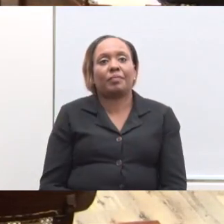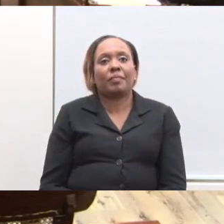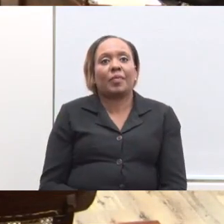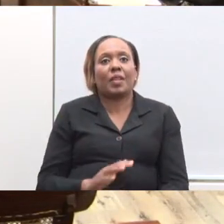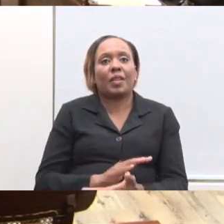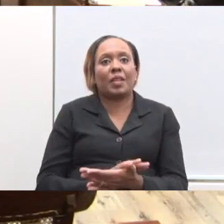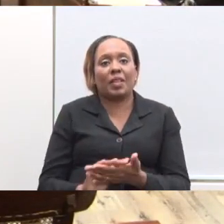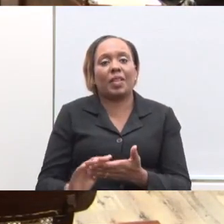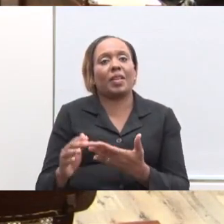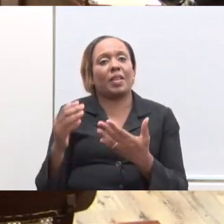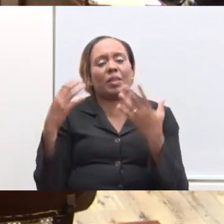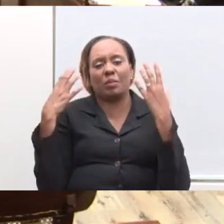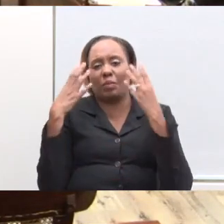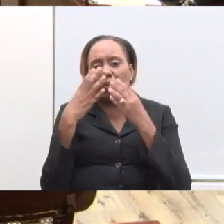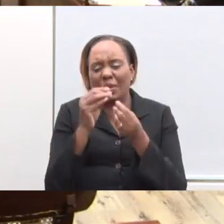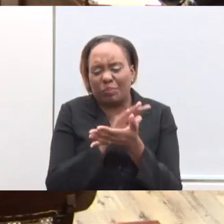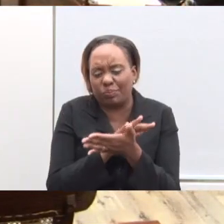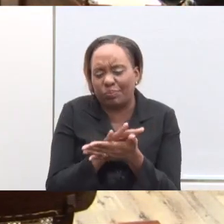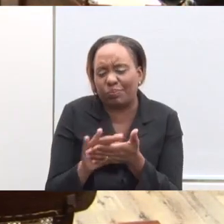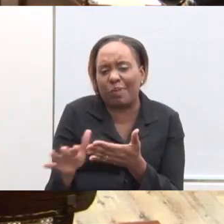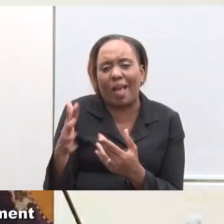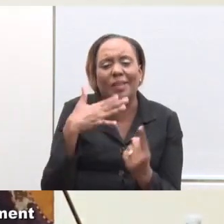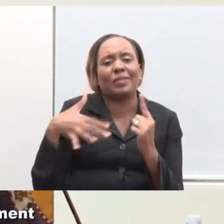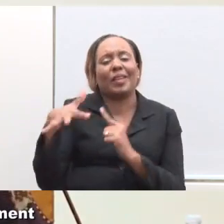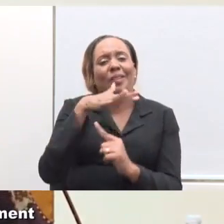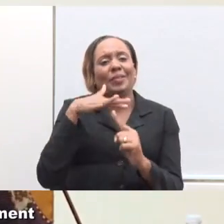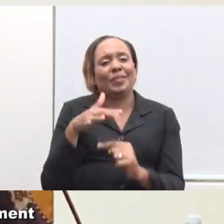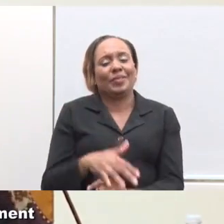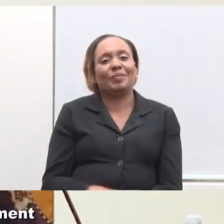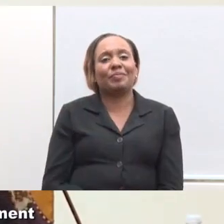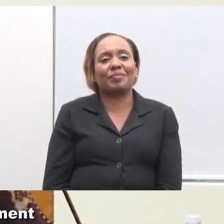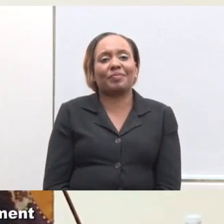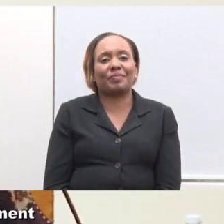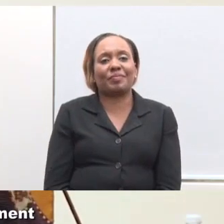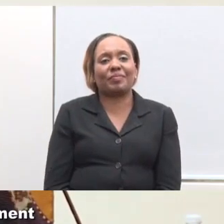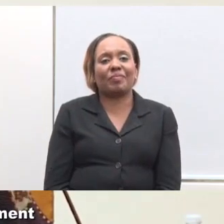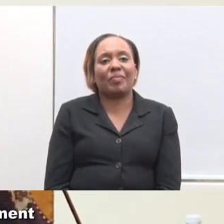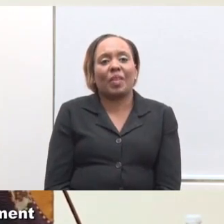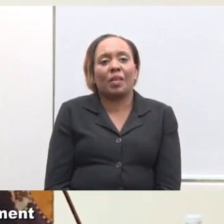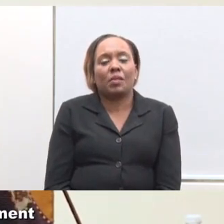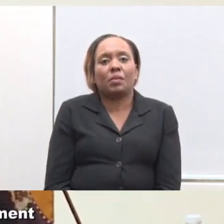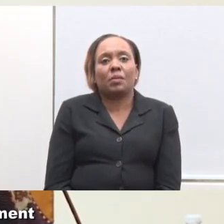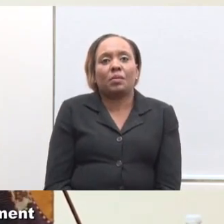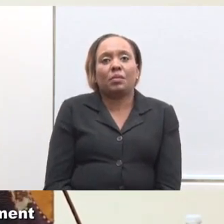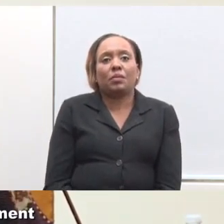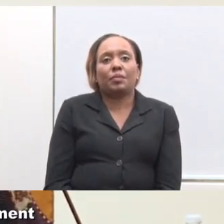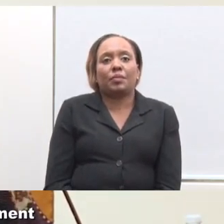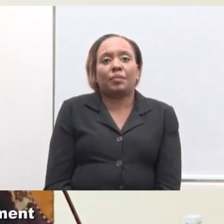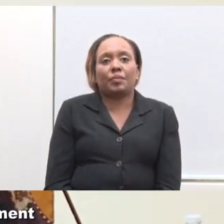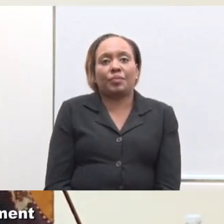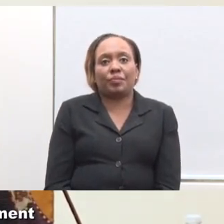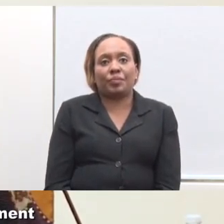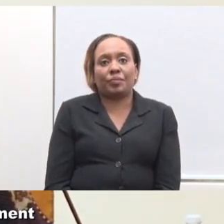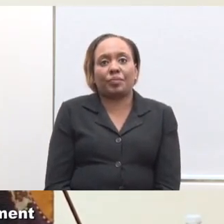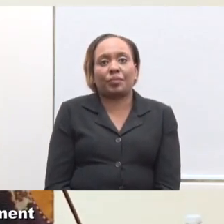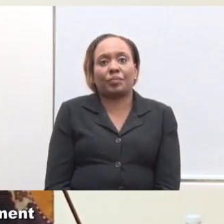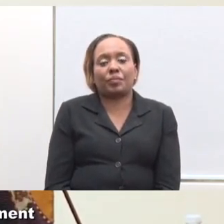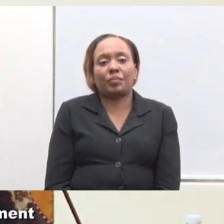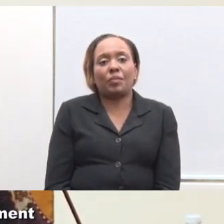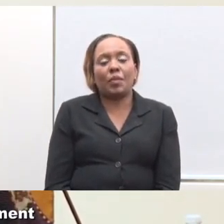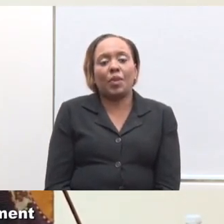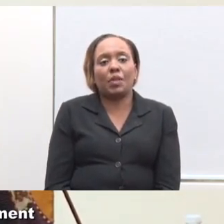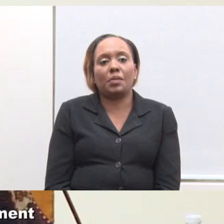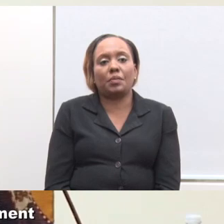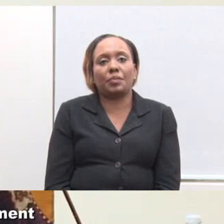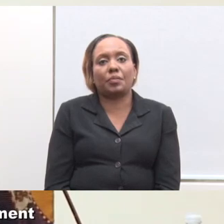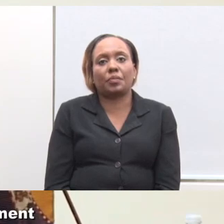and hospitable environment. But that will make no sense if we don't now spend and do phase 2, which